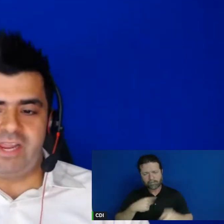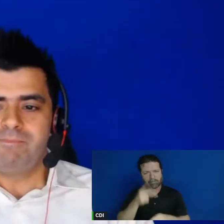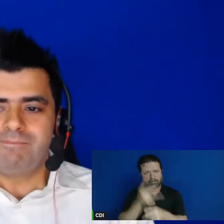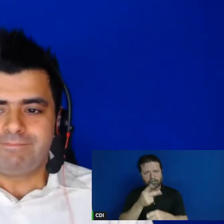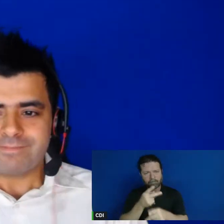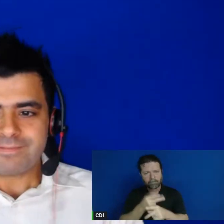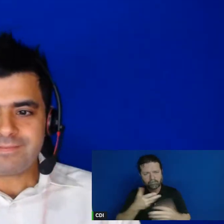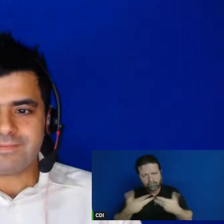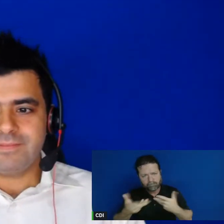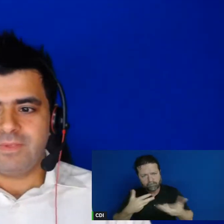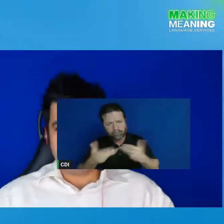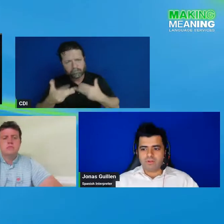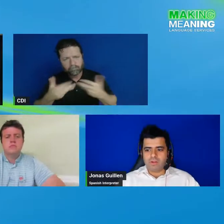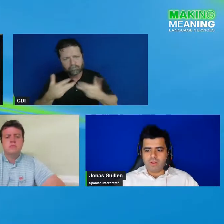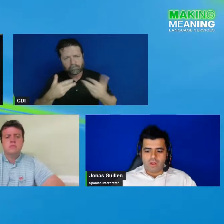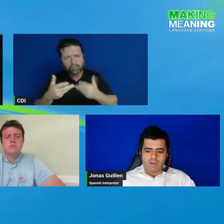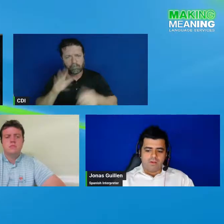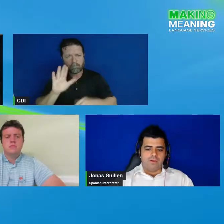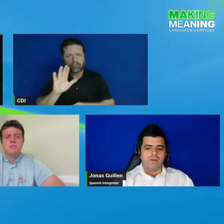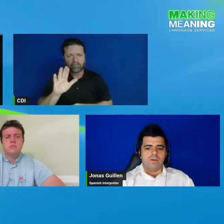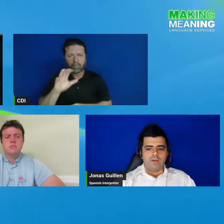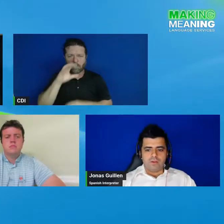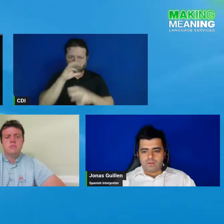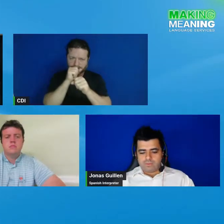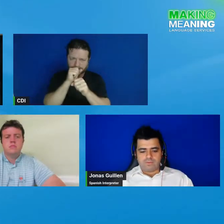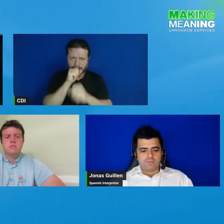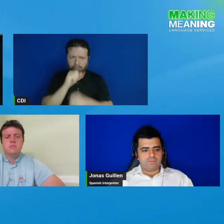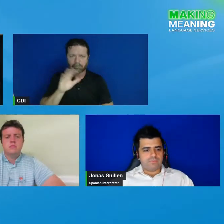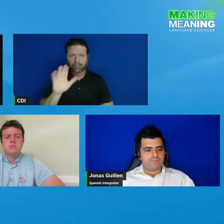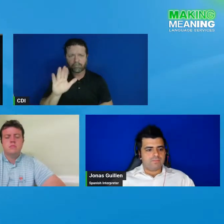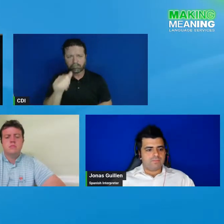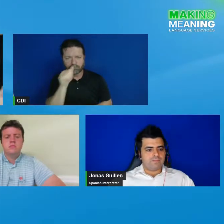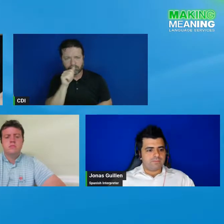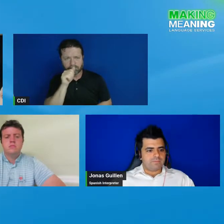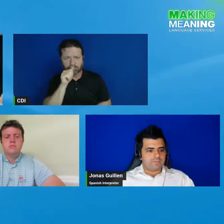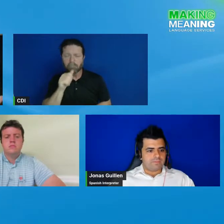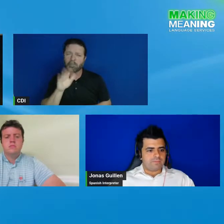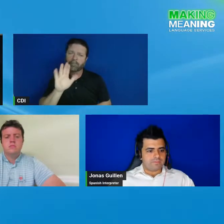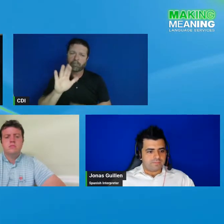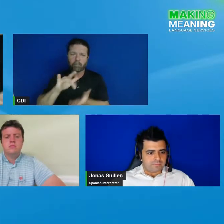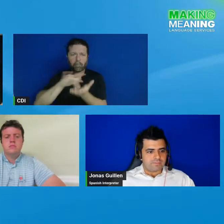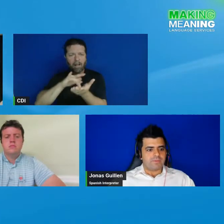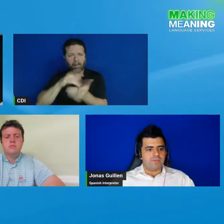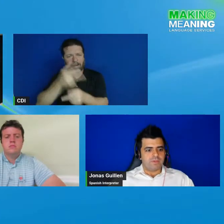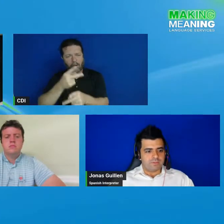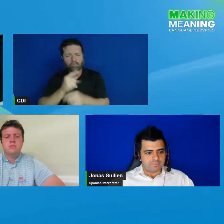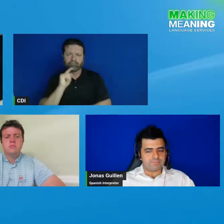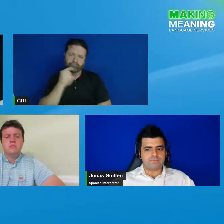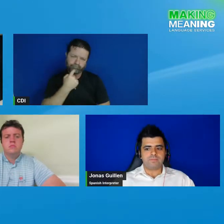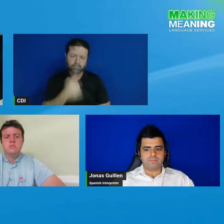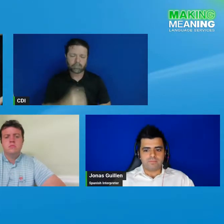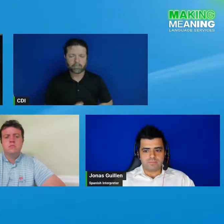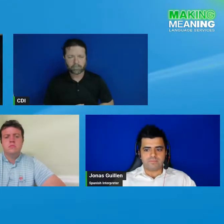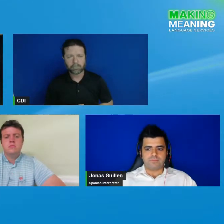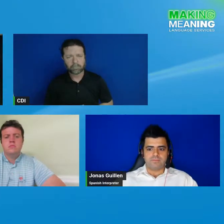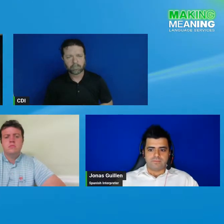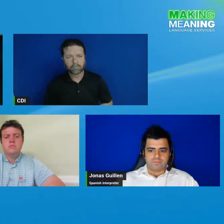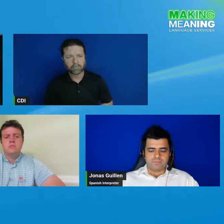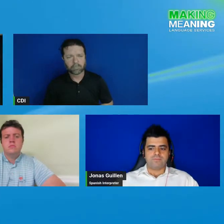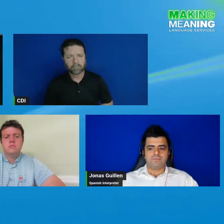confidentiality seriously. Yeah, yeah. So that's where that the four walls and the locking door come in place, right? We don't